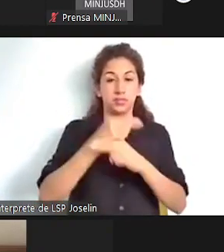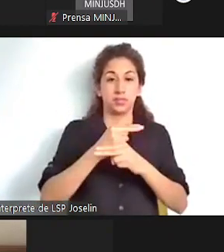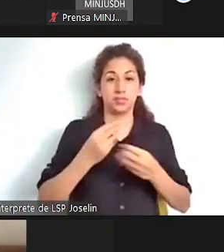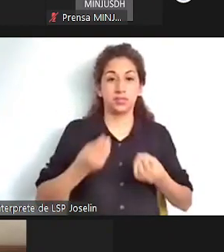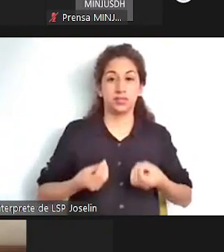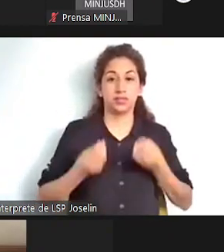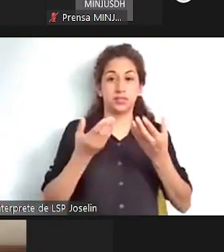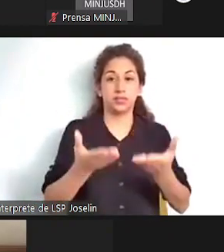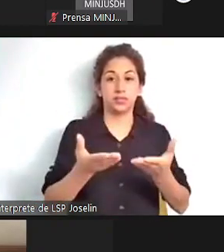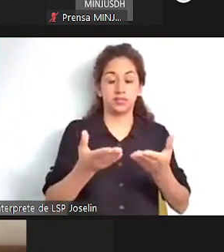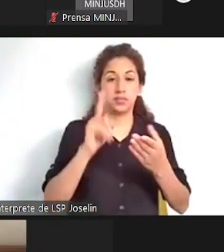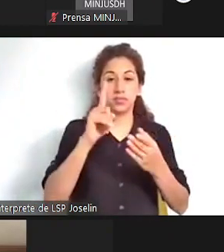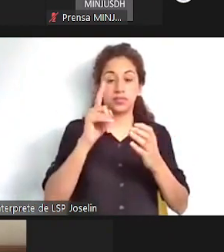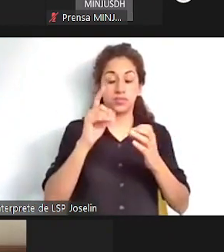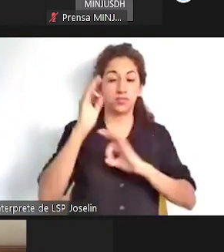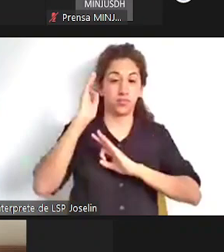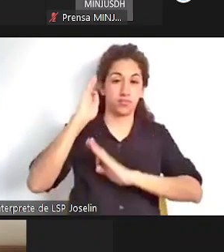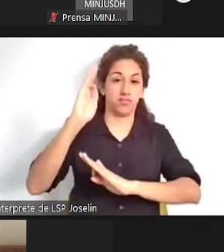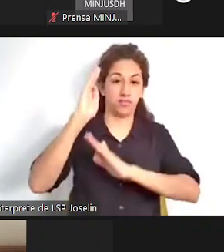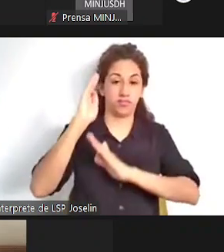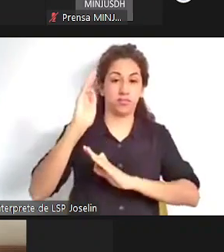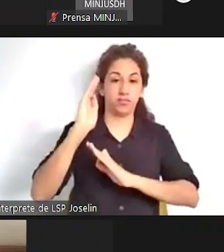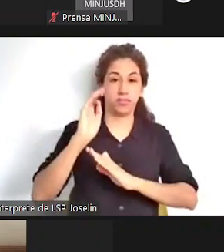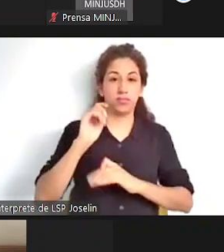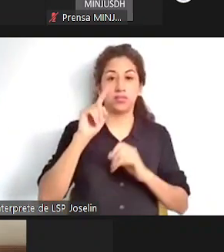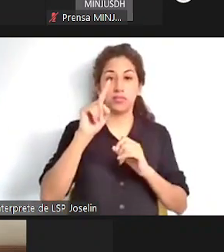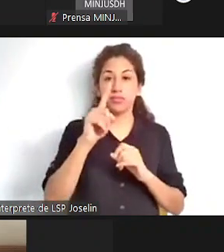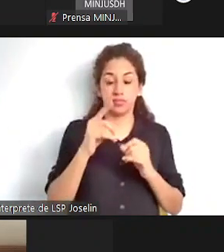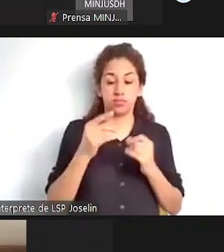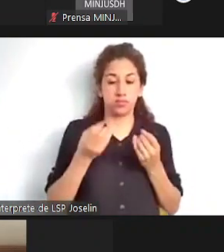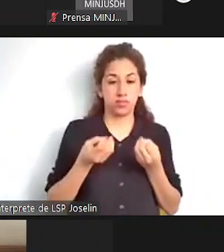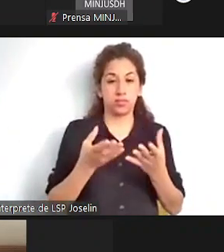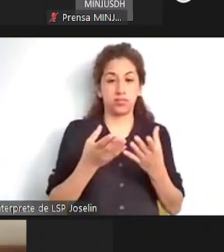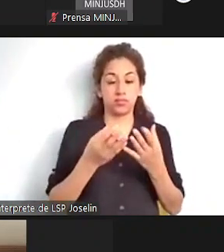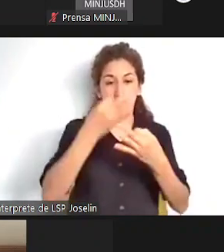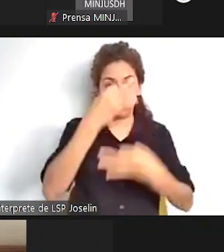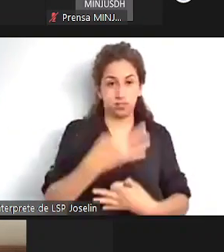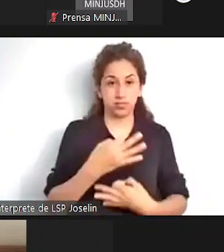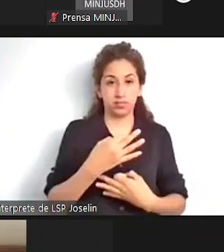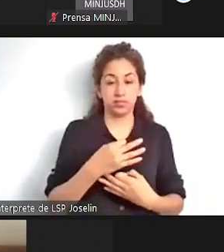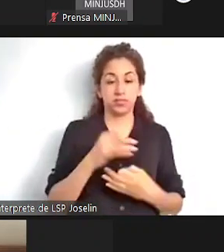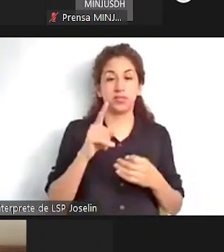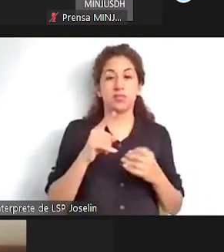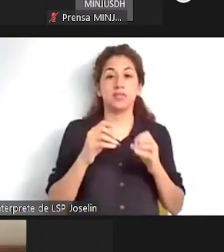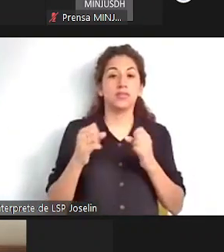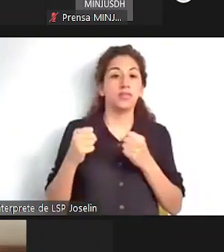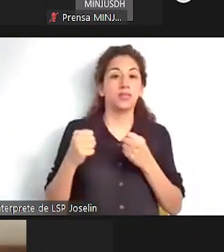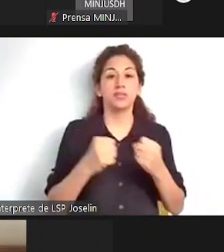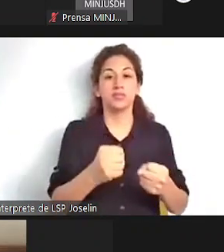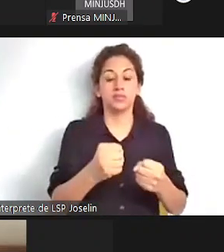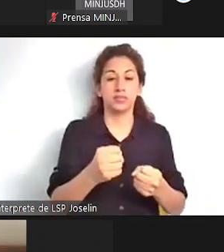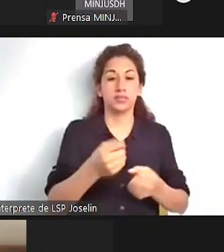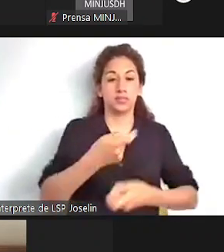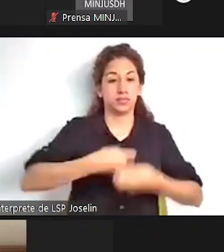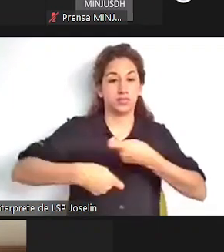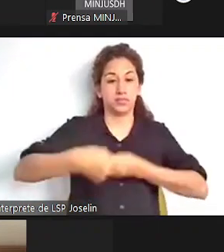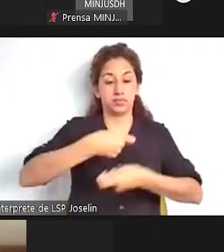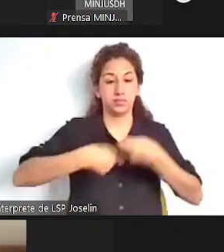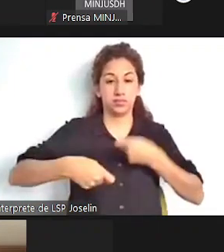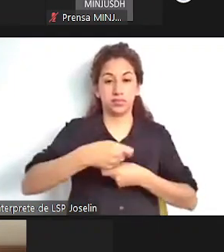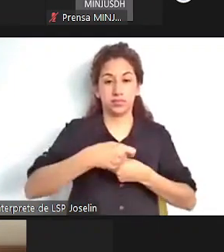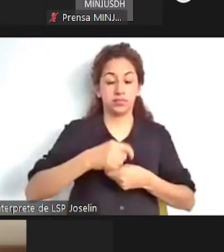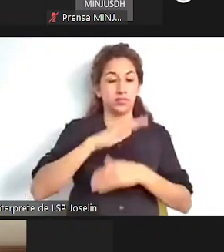the effective promotion of collective bargaining at all levels and do provide a space to resolve the